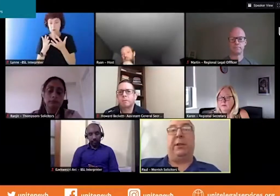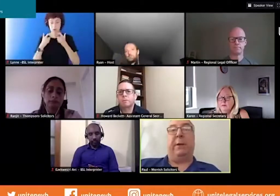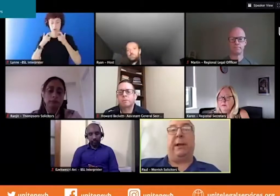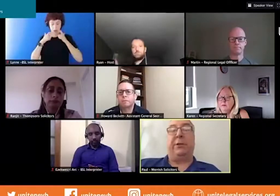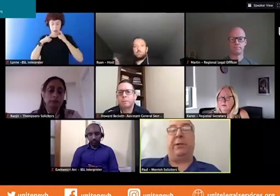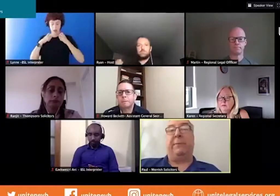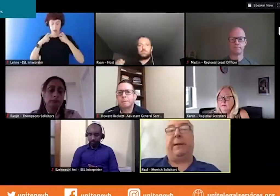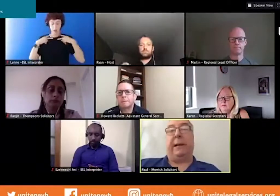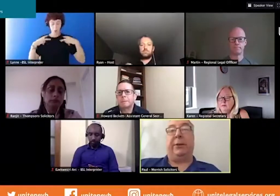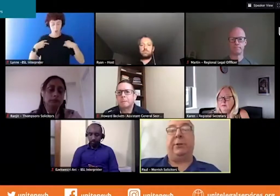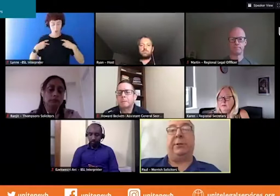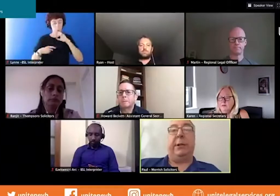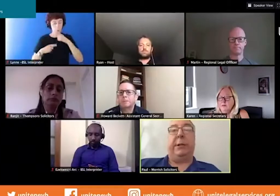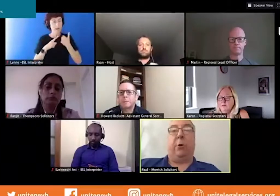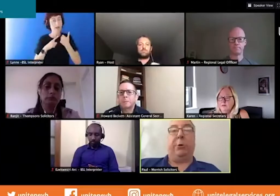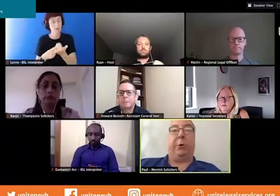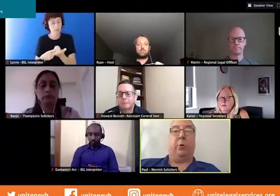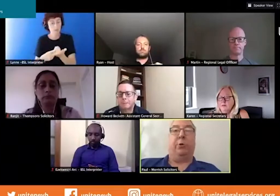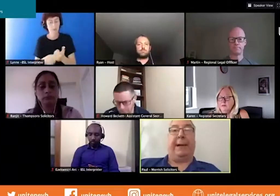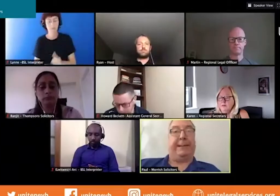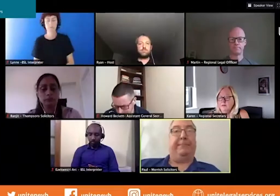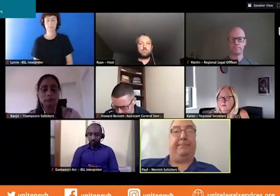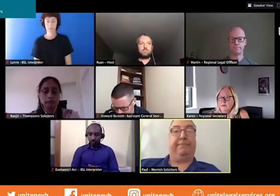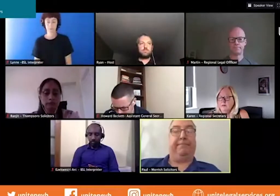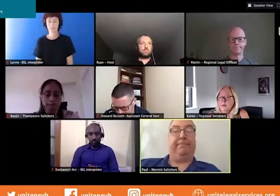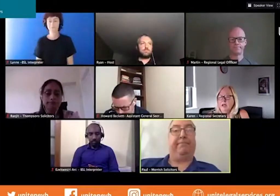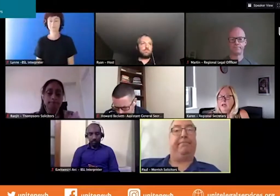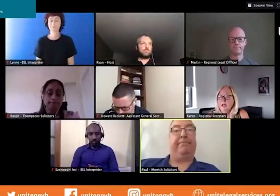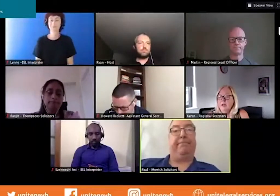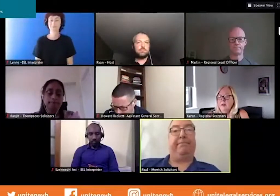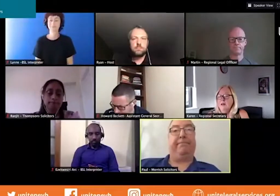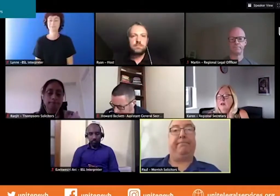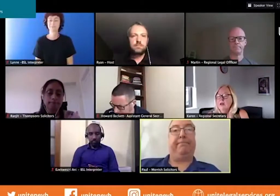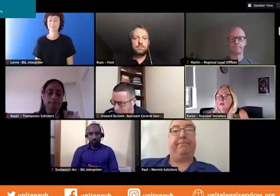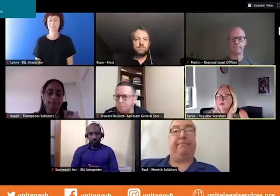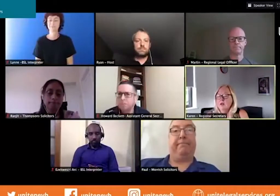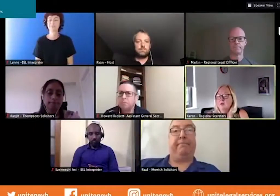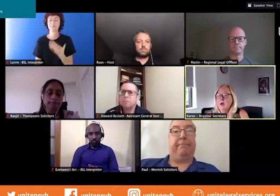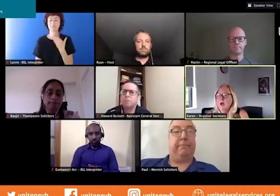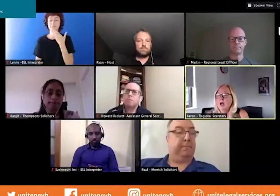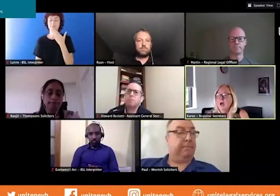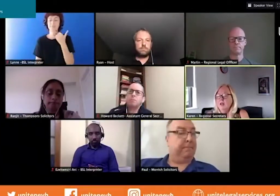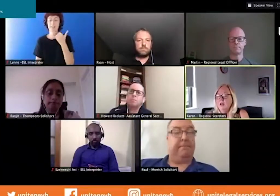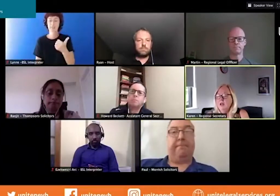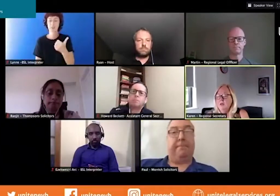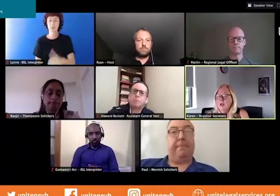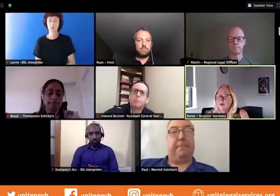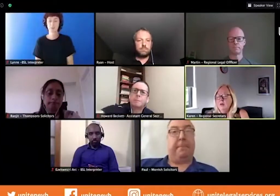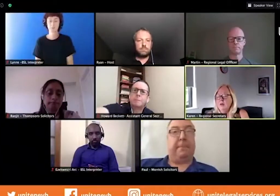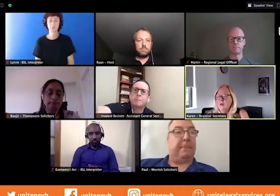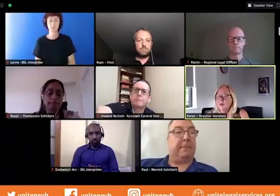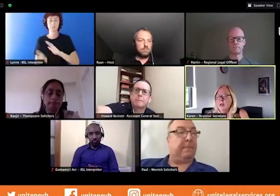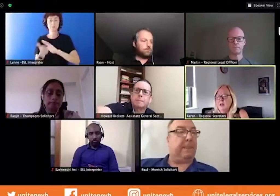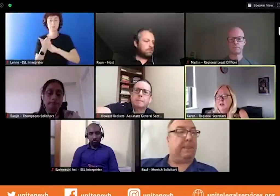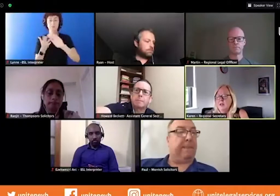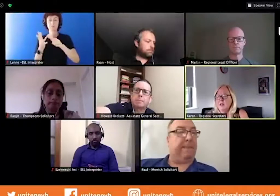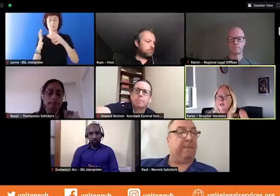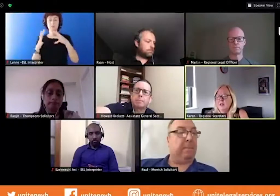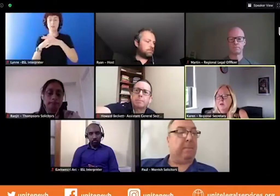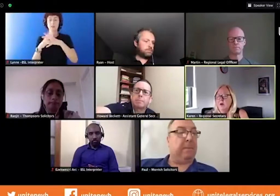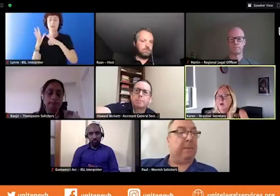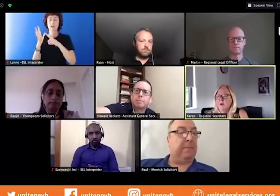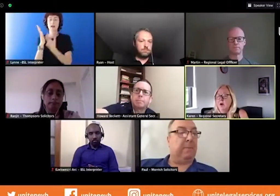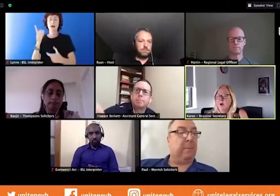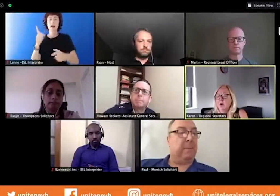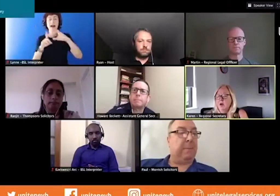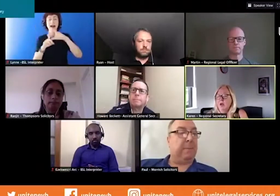is in relation to the regulations or your contract. Thank you very much, Paul. Howard, can I come to you on this? Because we're definitely seeing this